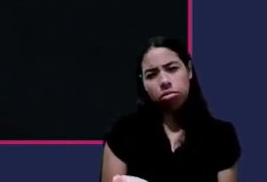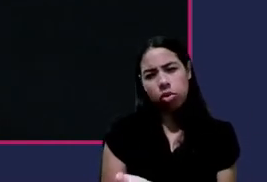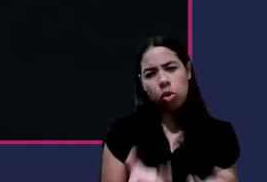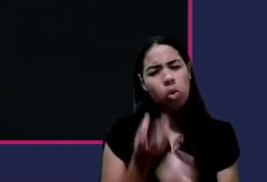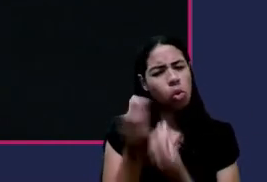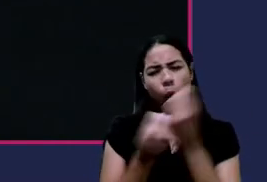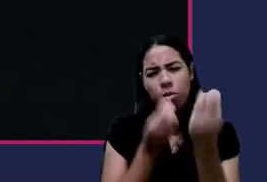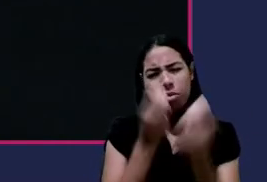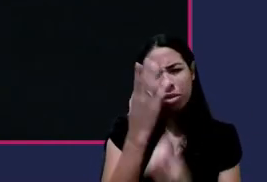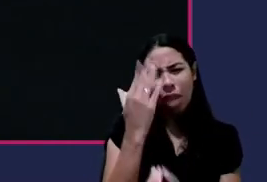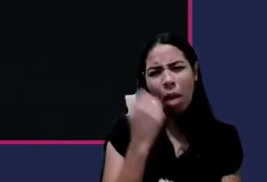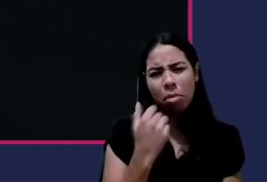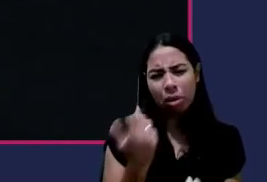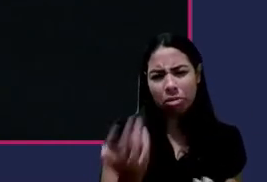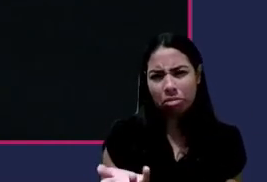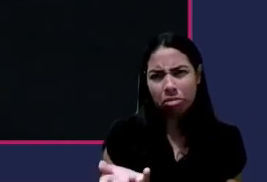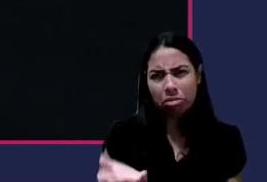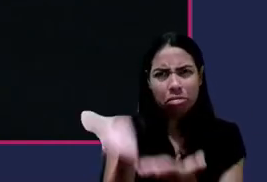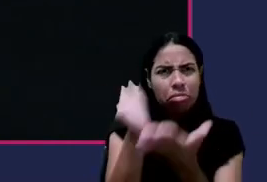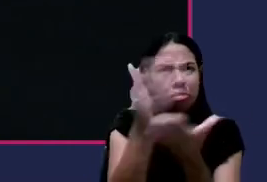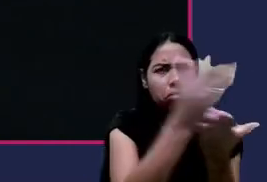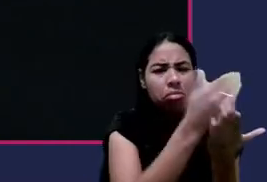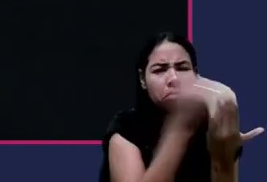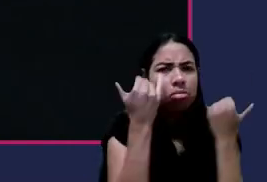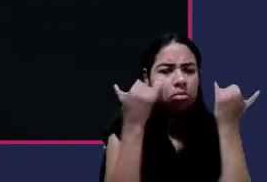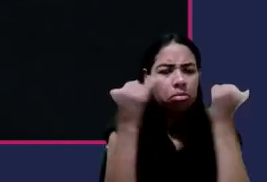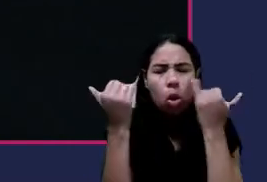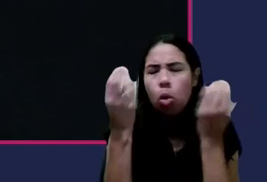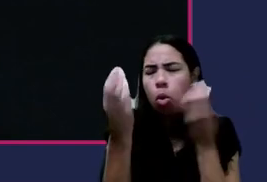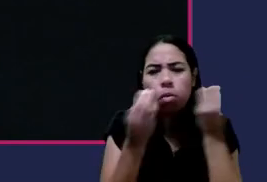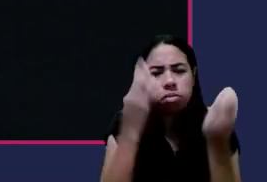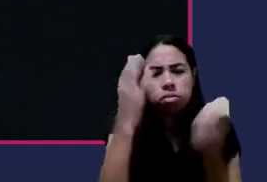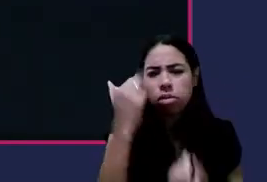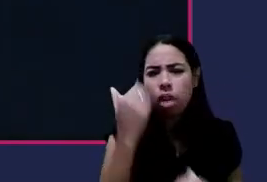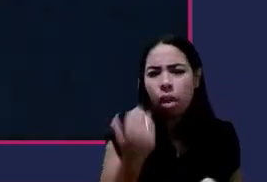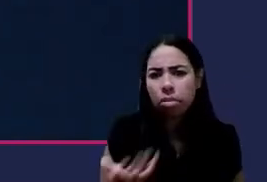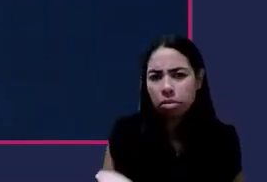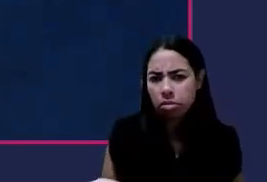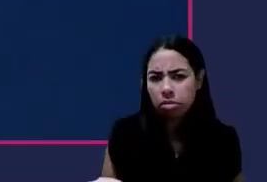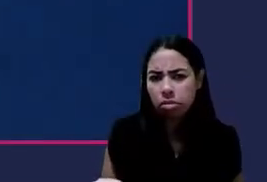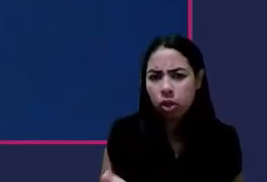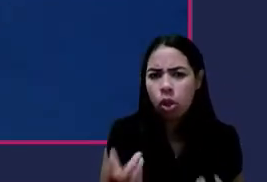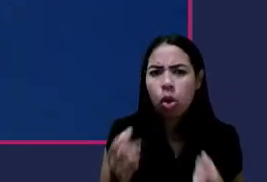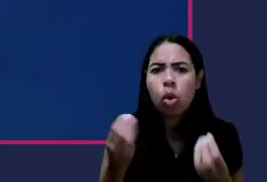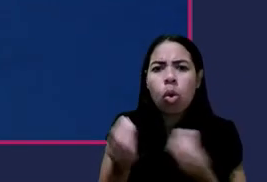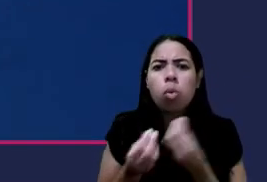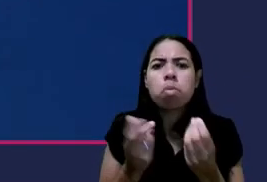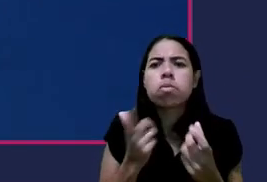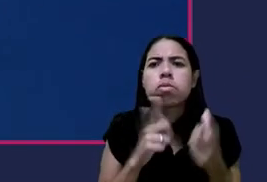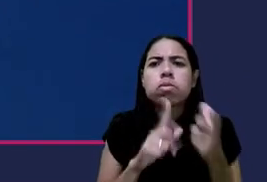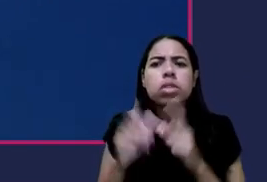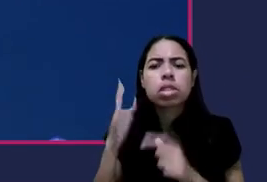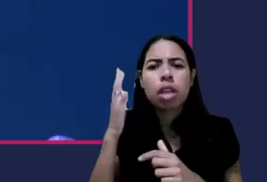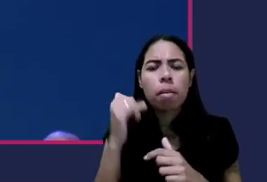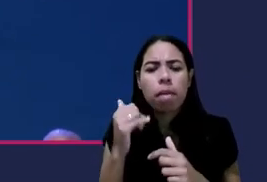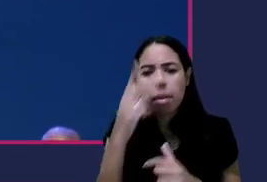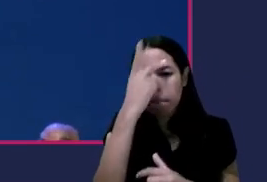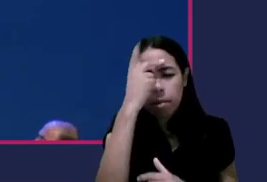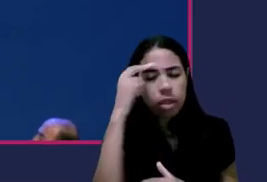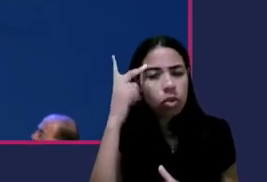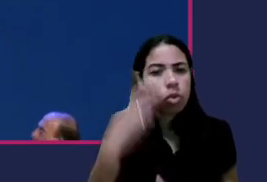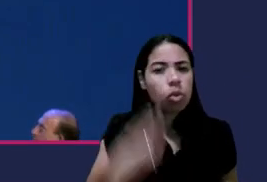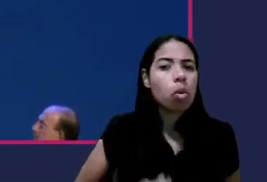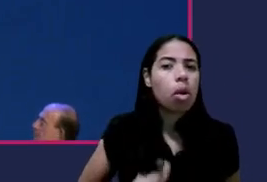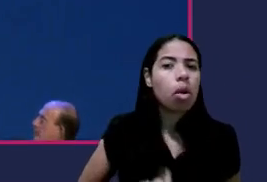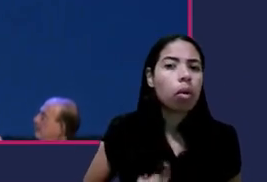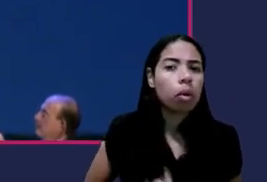6 million people, 15 million people. And I'm like, where should you get that information? Where can we know